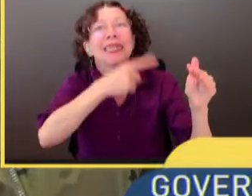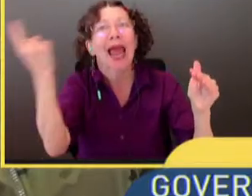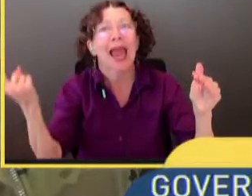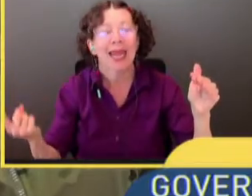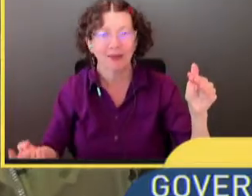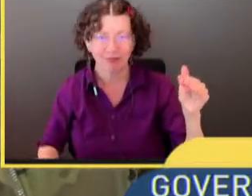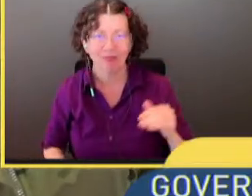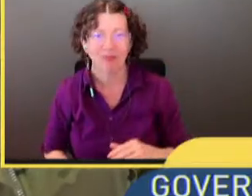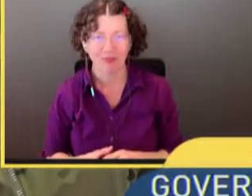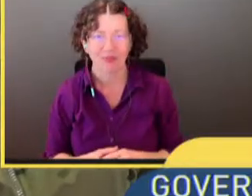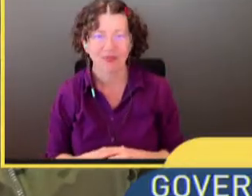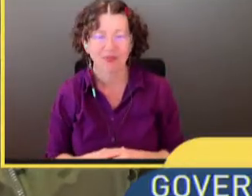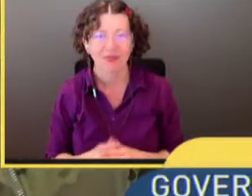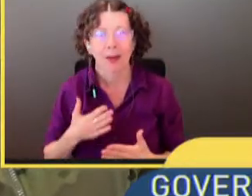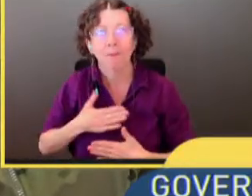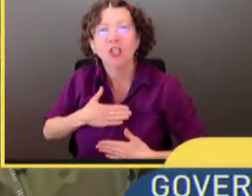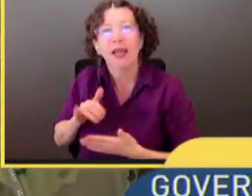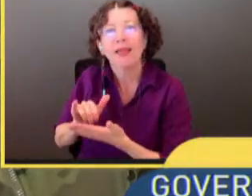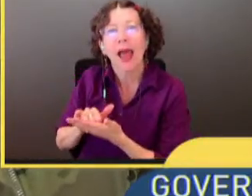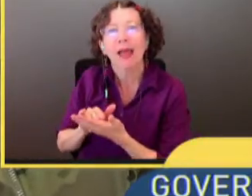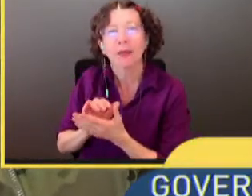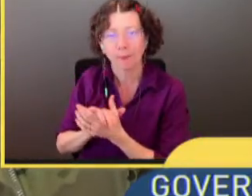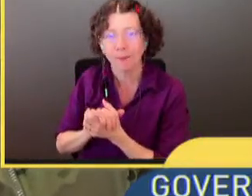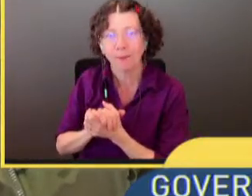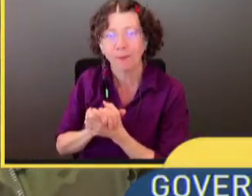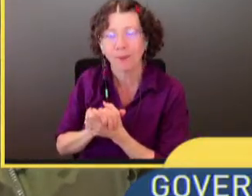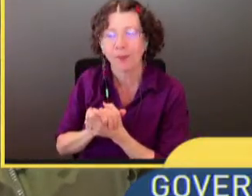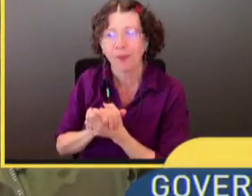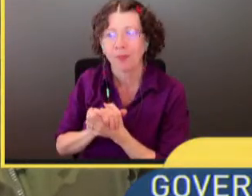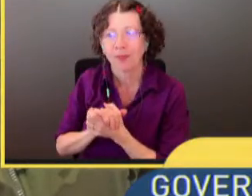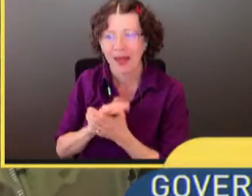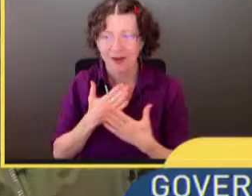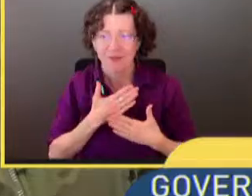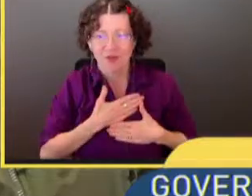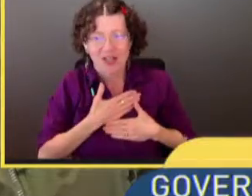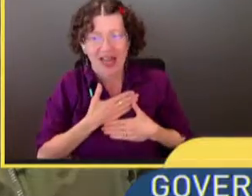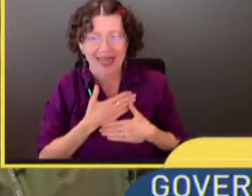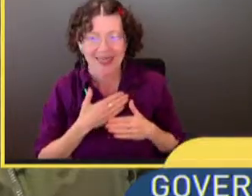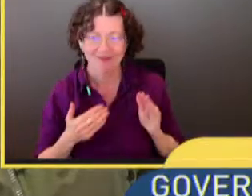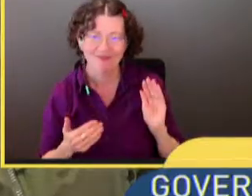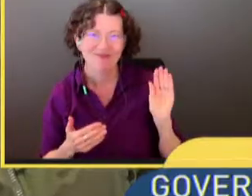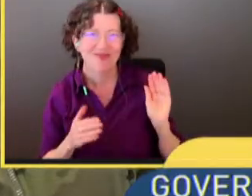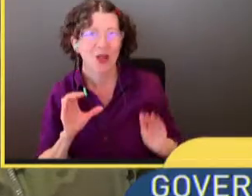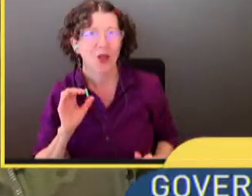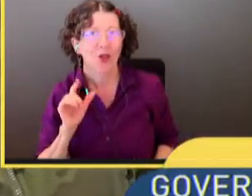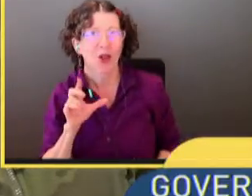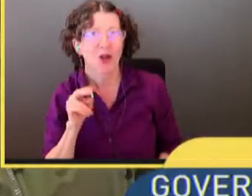challenge that we have, to keep people safe, to get resources for folks. We're going to continue with that. That's the approach we're taking,